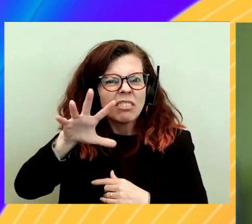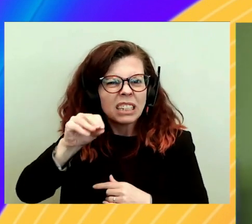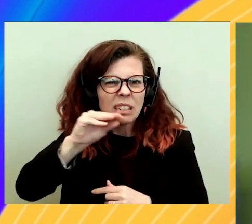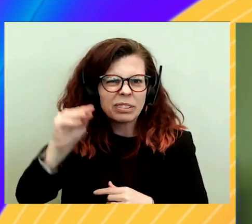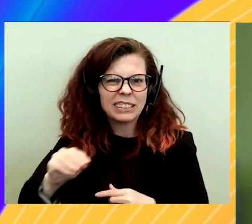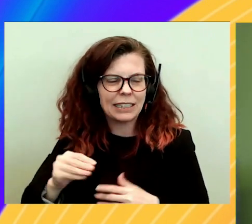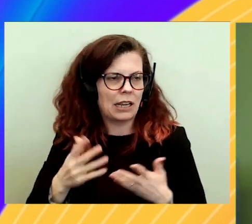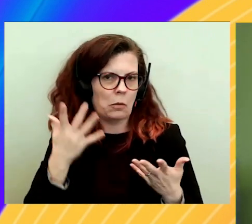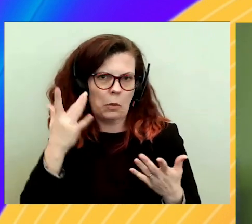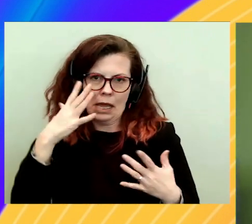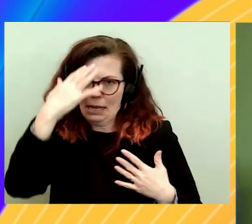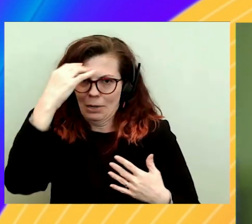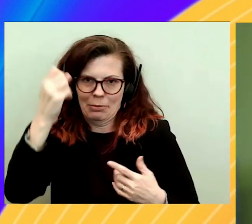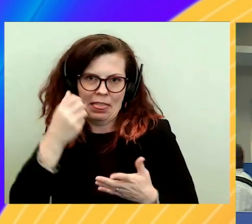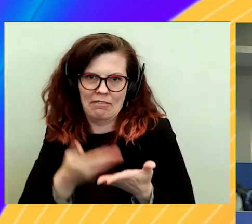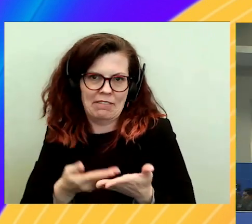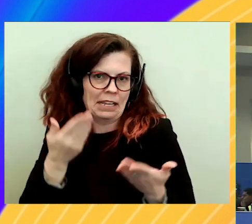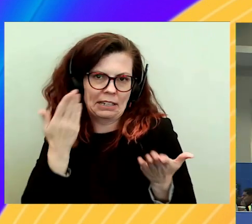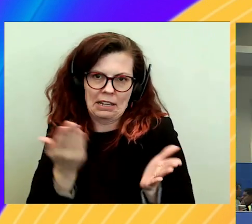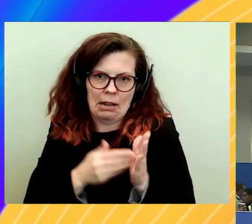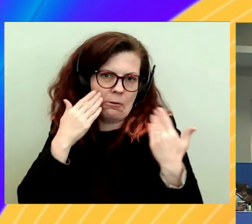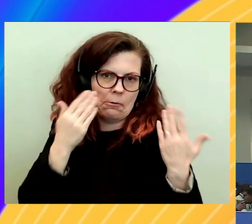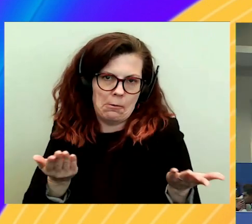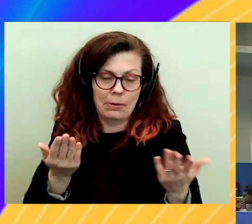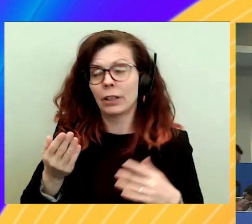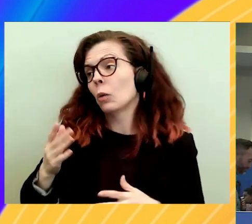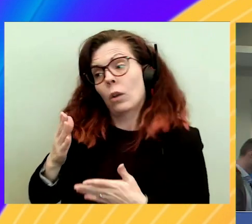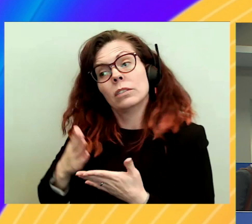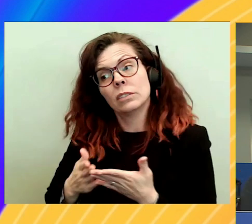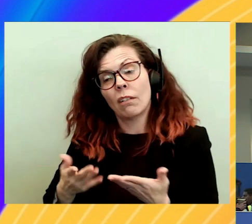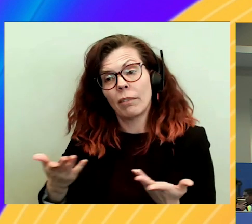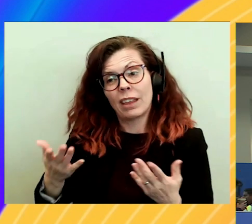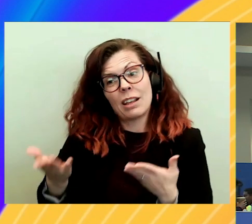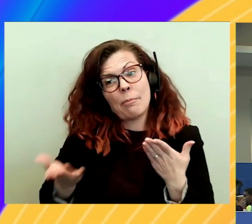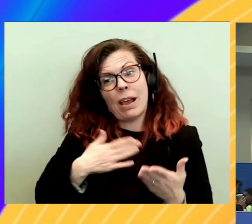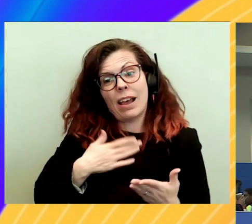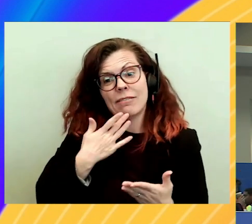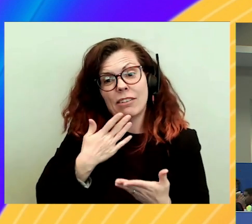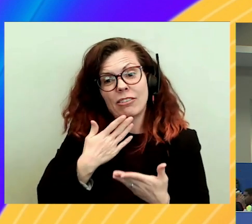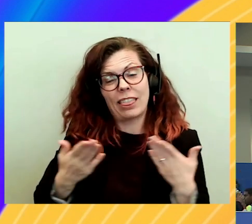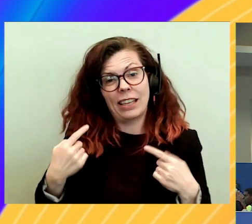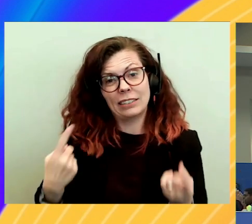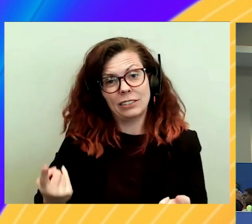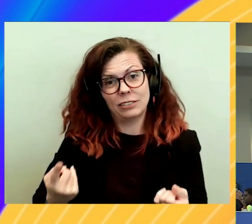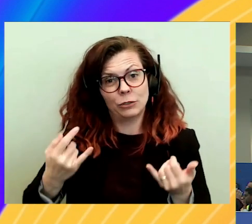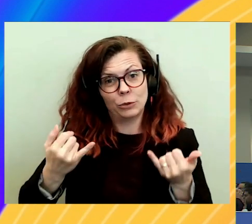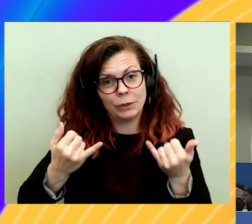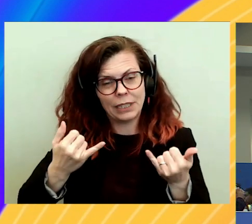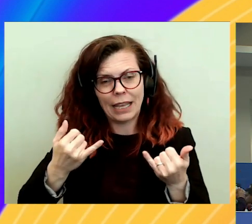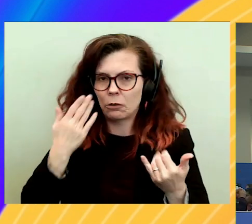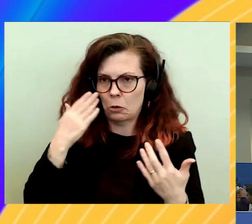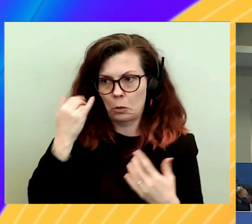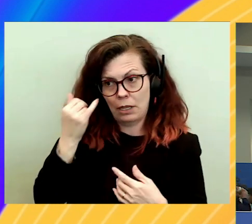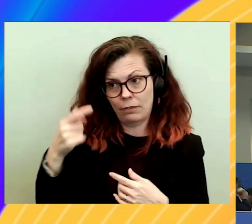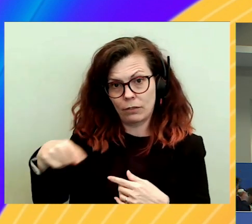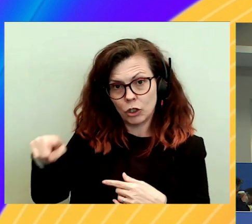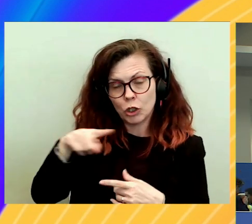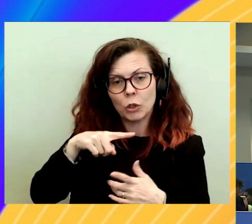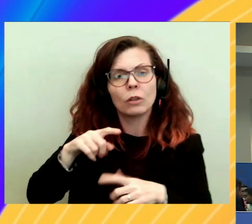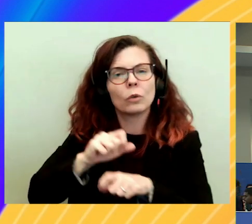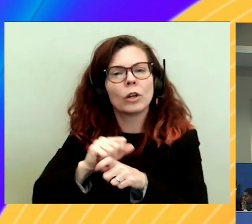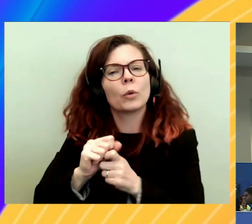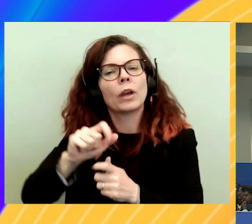fact. Well, some cool, probably my favorite thing I talked about today is, I don't know if you guys have worked with Landing Zone